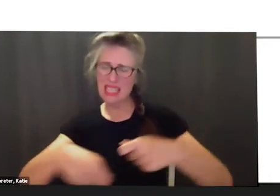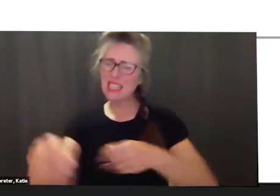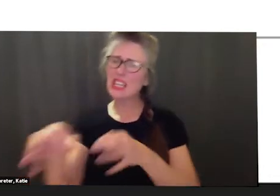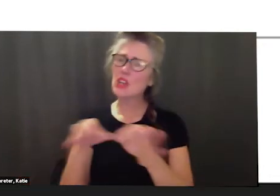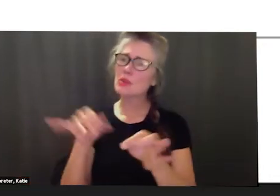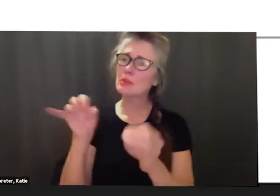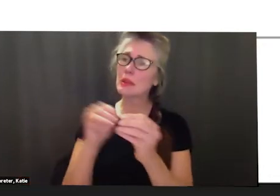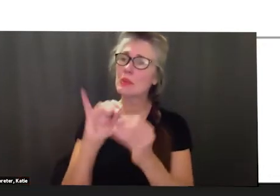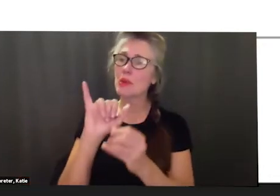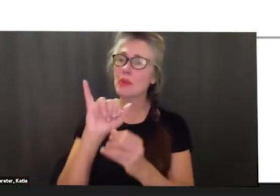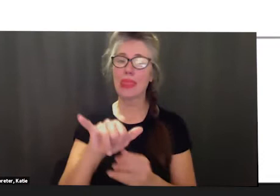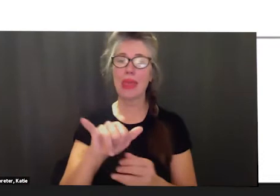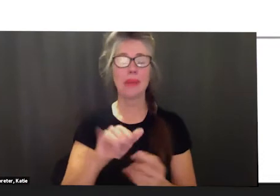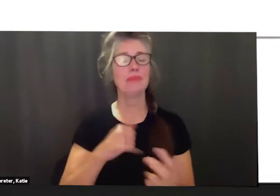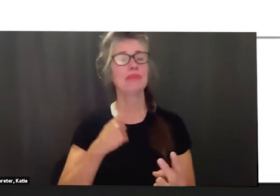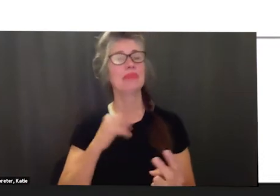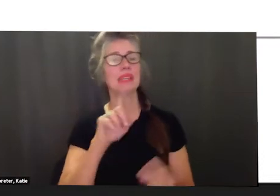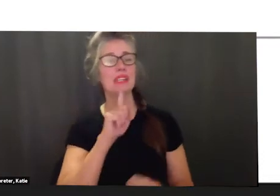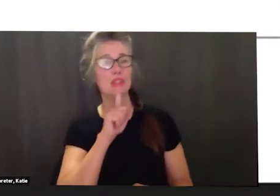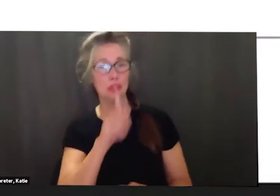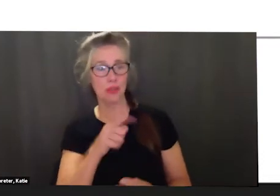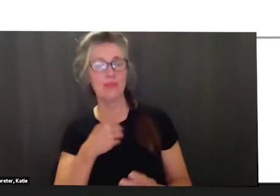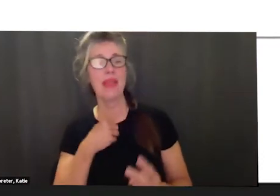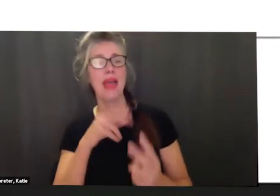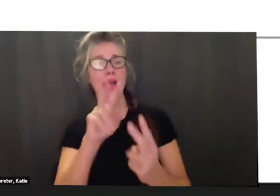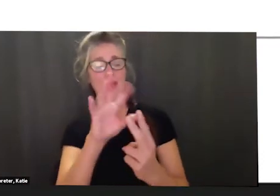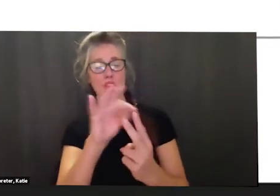So you have 2 options, right? You could